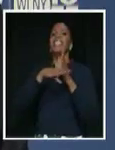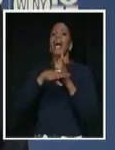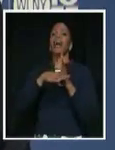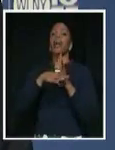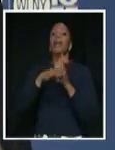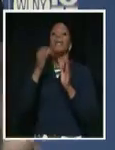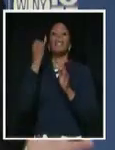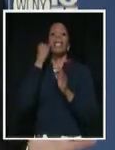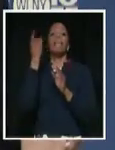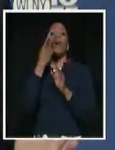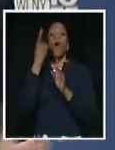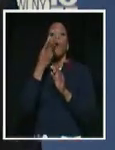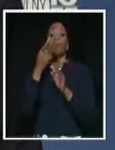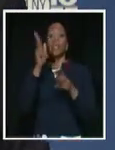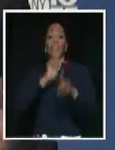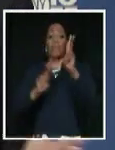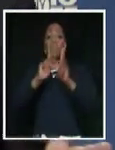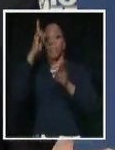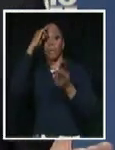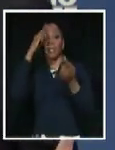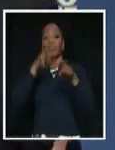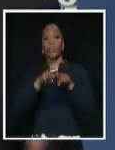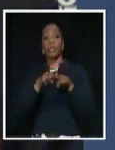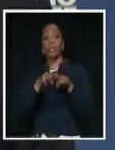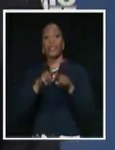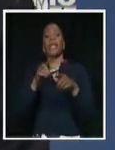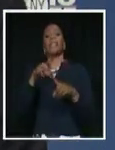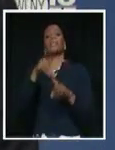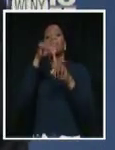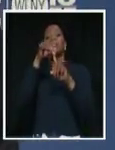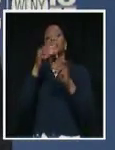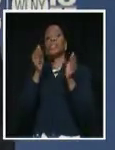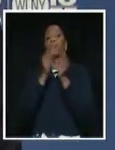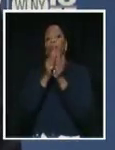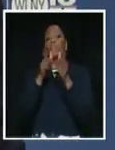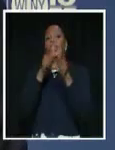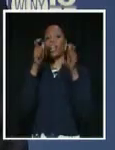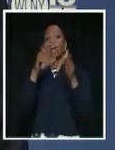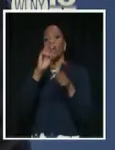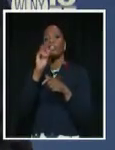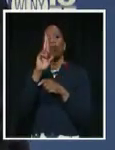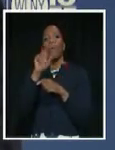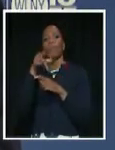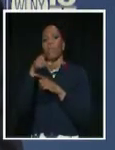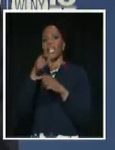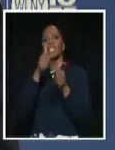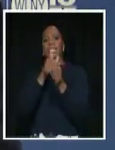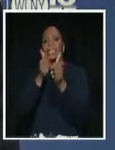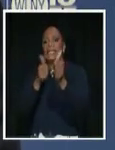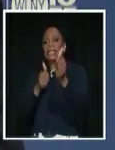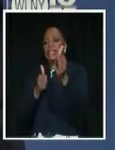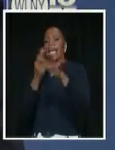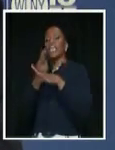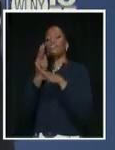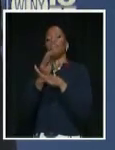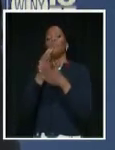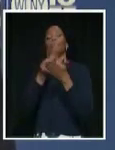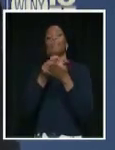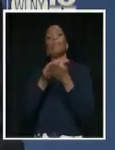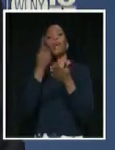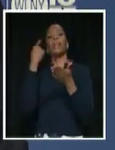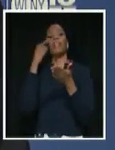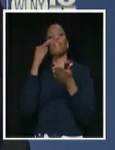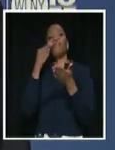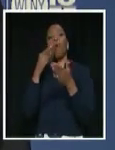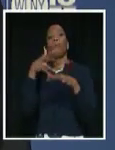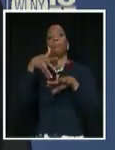the way, true for the larger question of corporate subsidies. One of the things I've said is let's get away from subsidizing big corporations and use that money instead to help people at the grassroots,